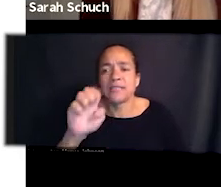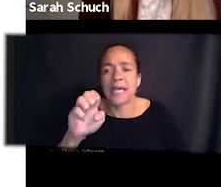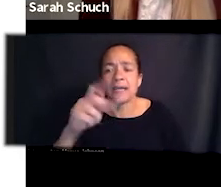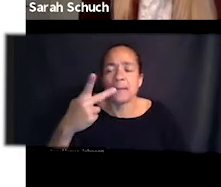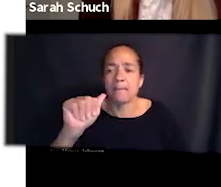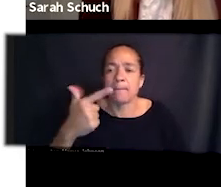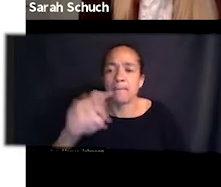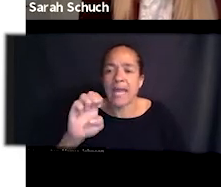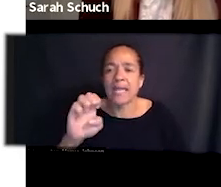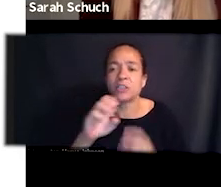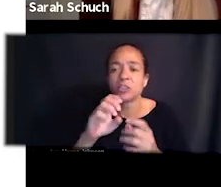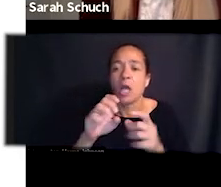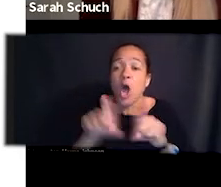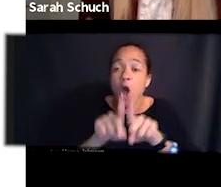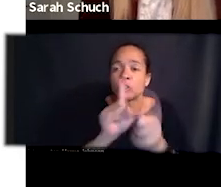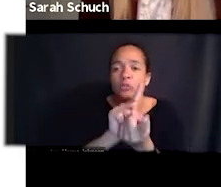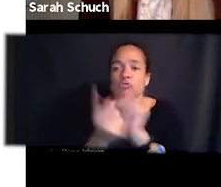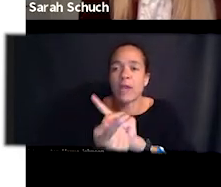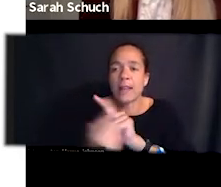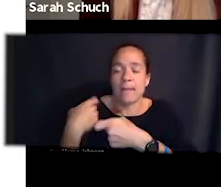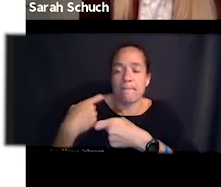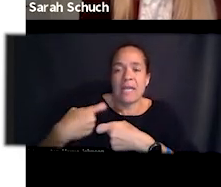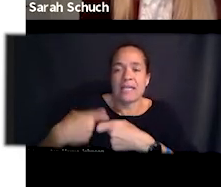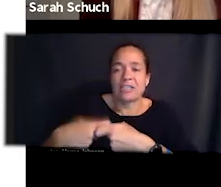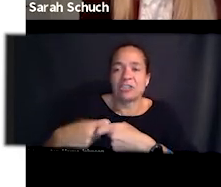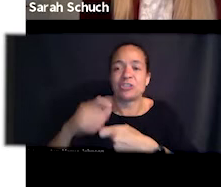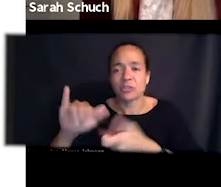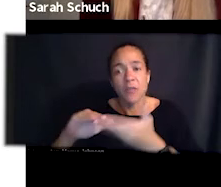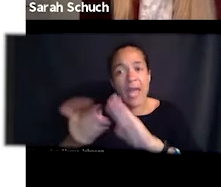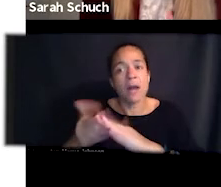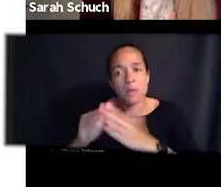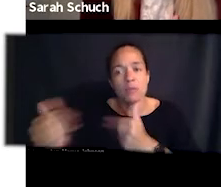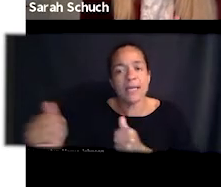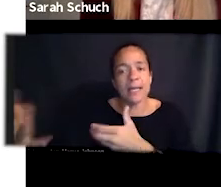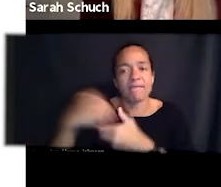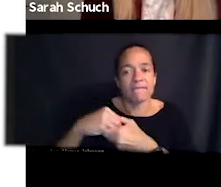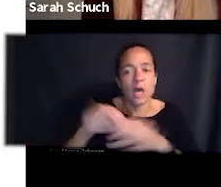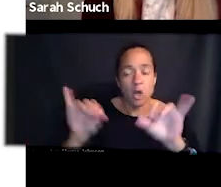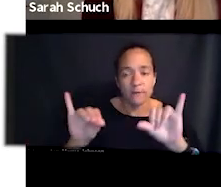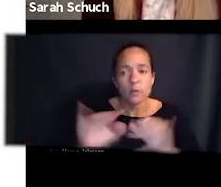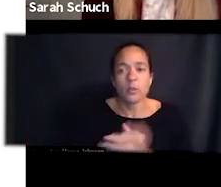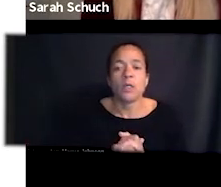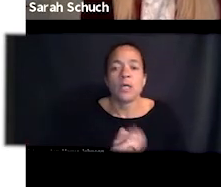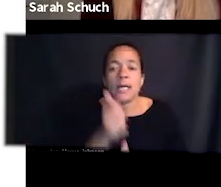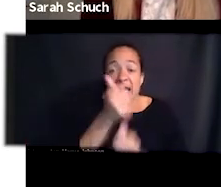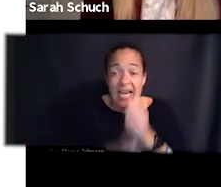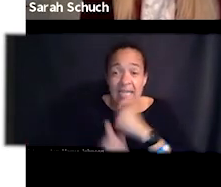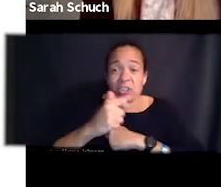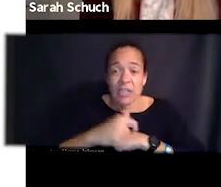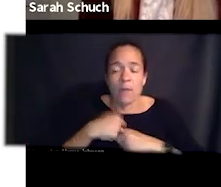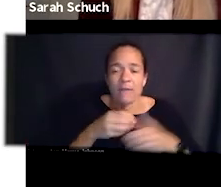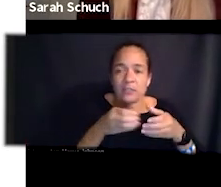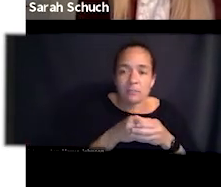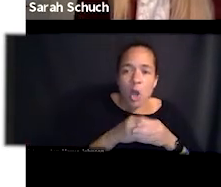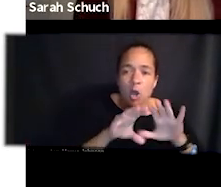also translated into Spanish. So we could reach that community as well. And every time we had a small group or a